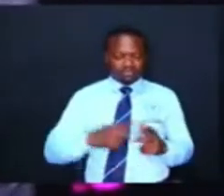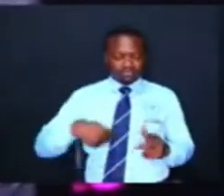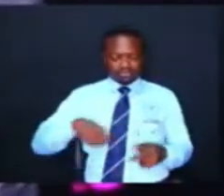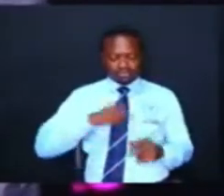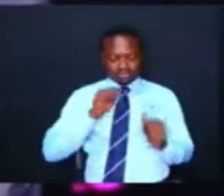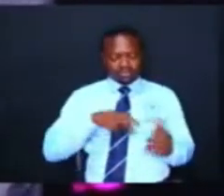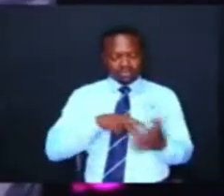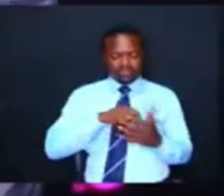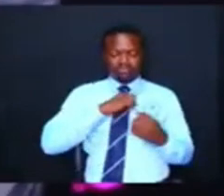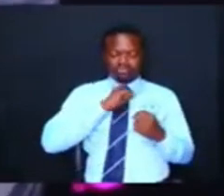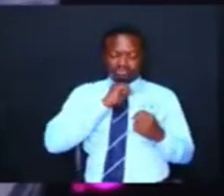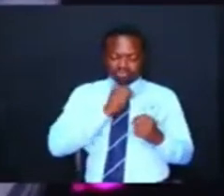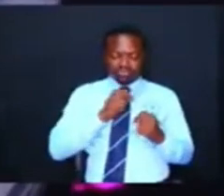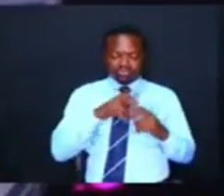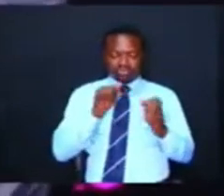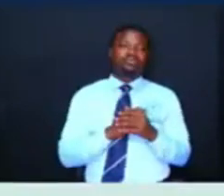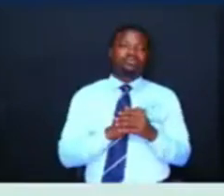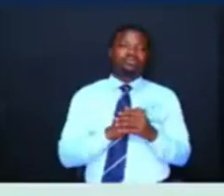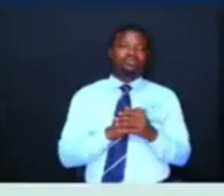through.